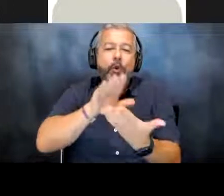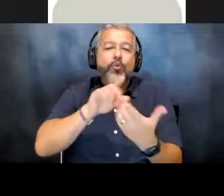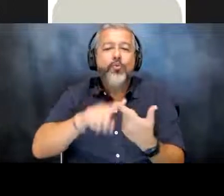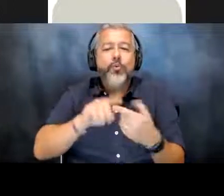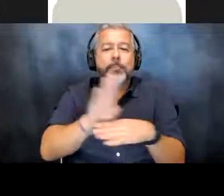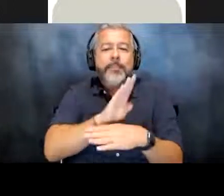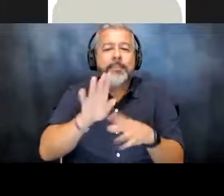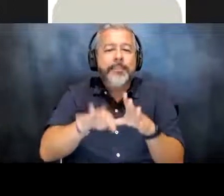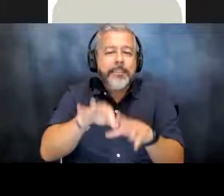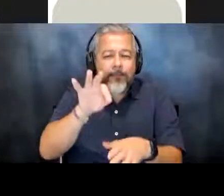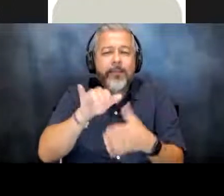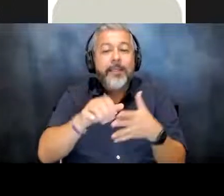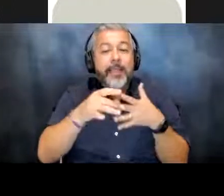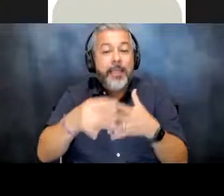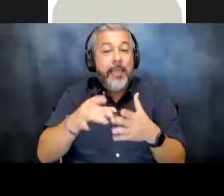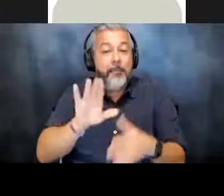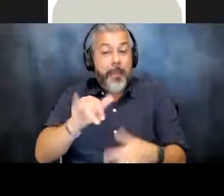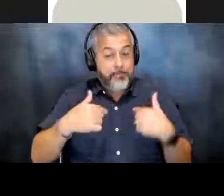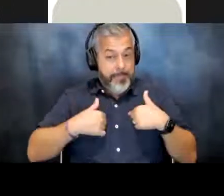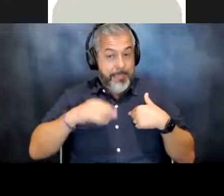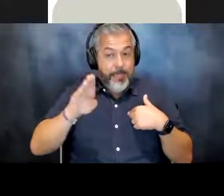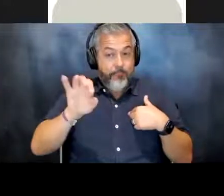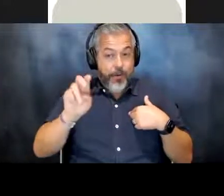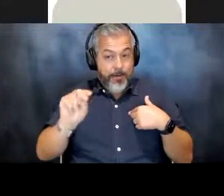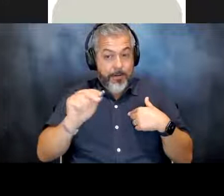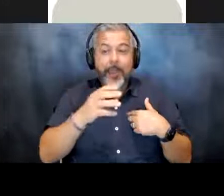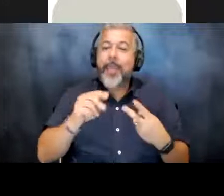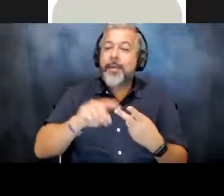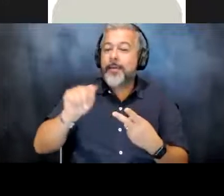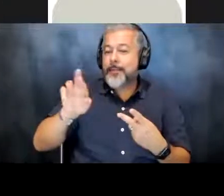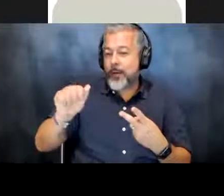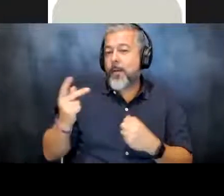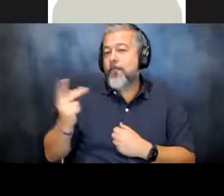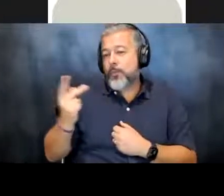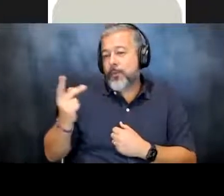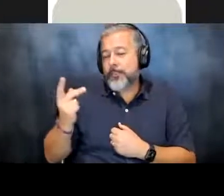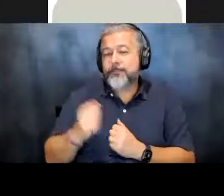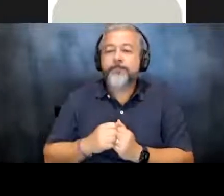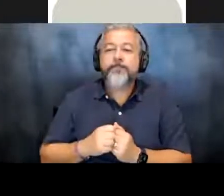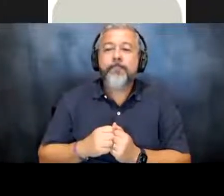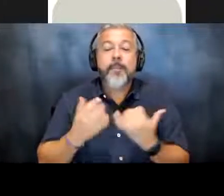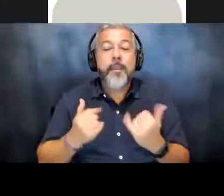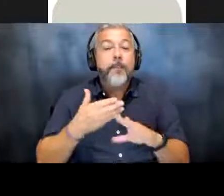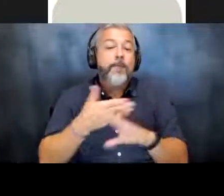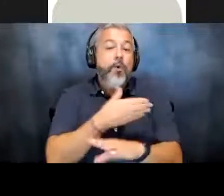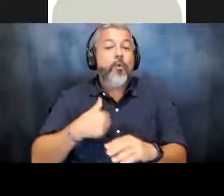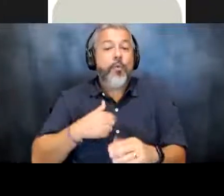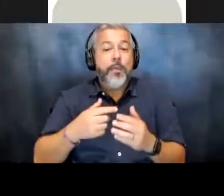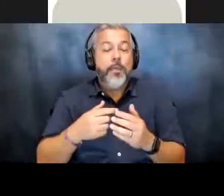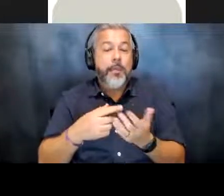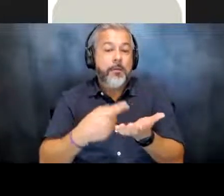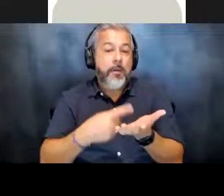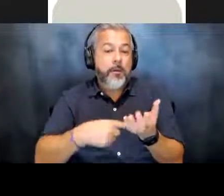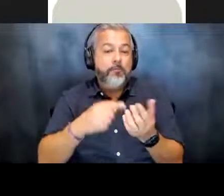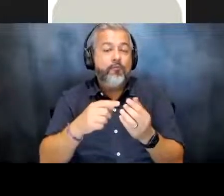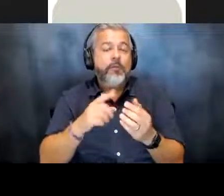led by me, Brandon, and Tara. And then before we round out the meeting, we will have